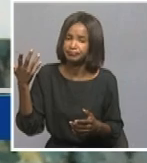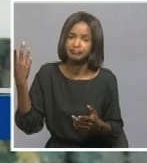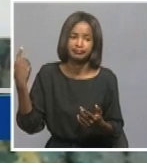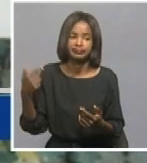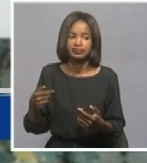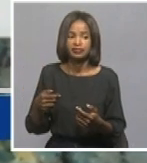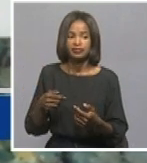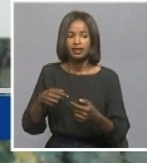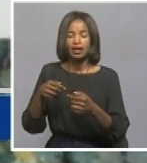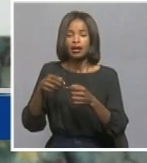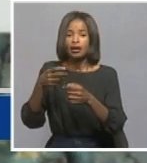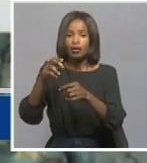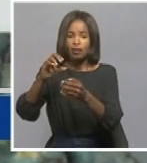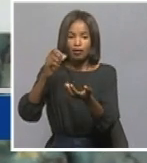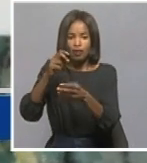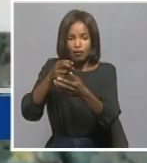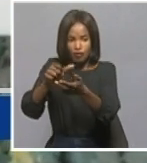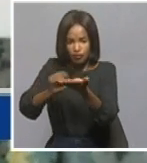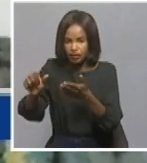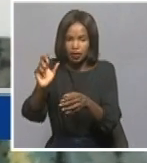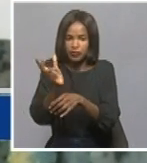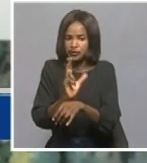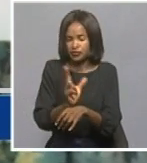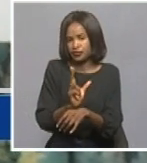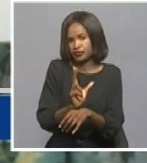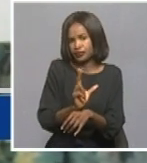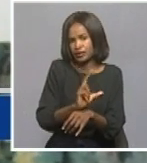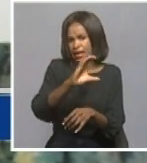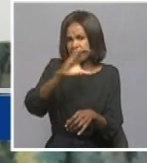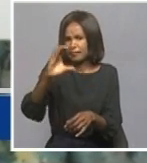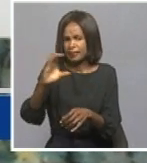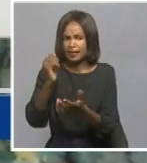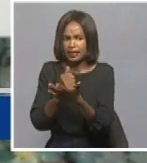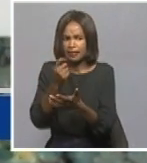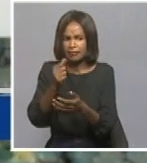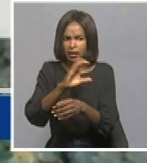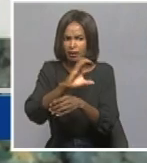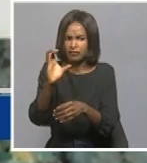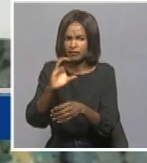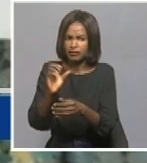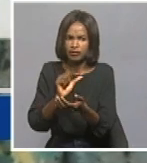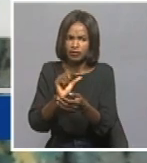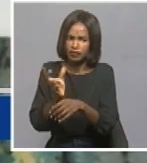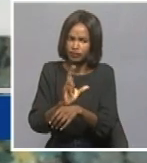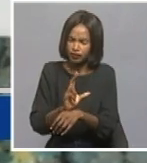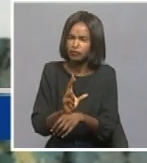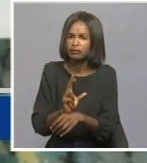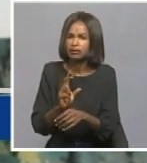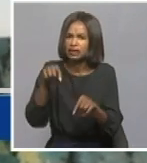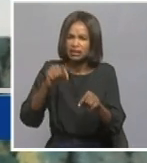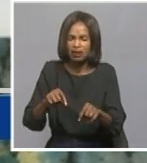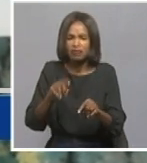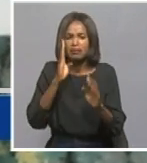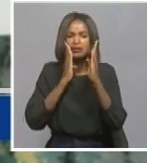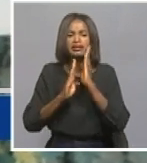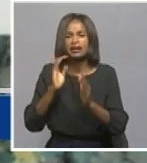loan holidays for those that have actually financial commitments with commercial banks, and to look also look at issues